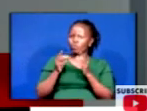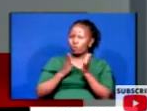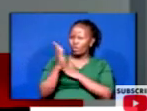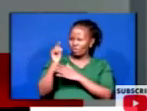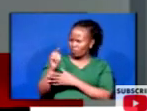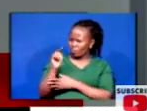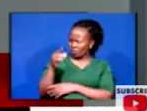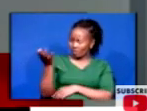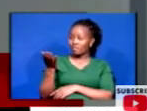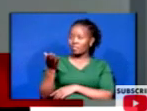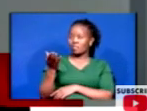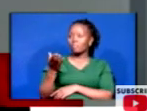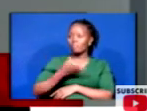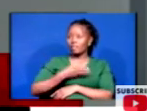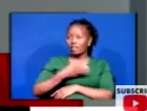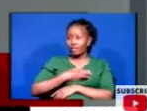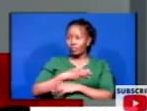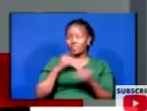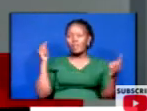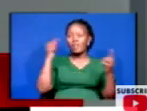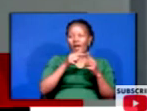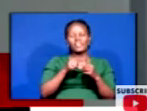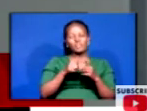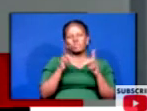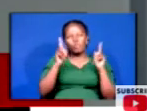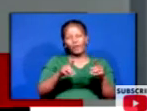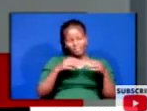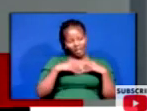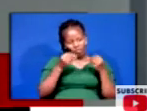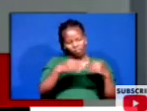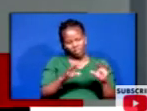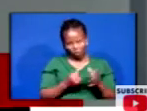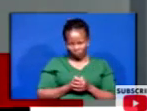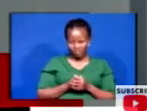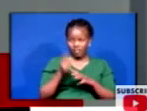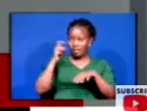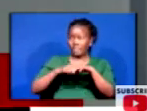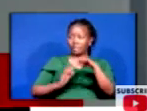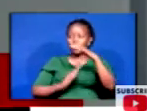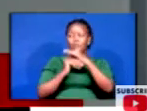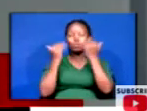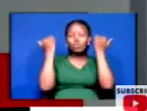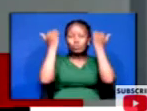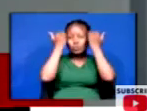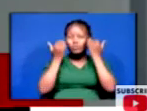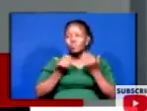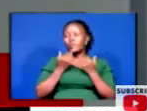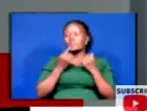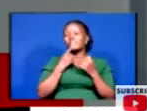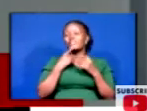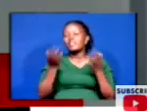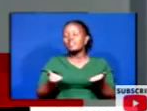up to that level, as a mere, we are going to have an uphill task. Yeah. So when the Supreme Court comes and says we are upholding the